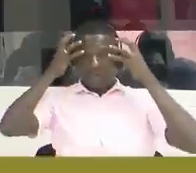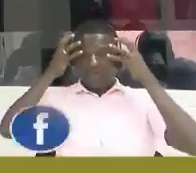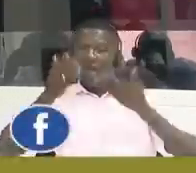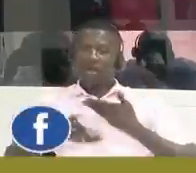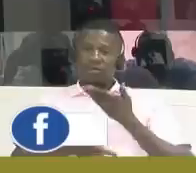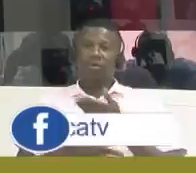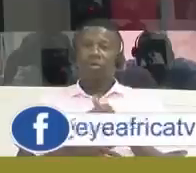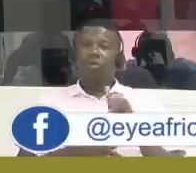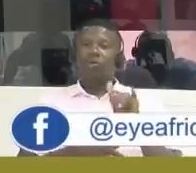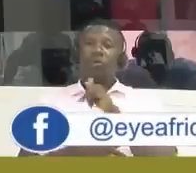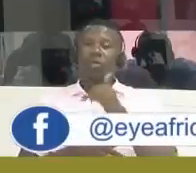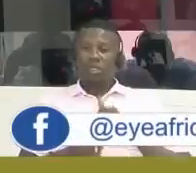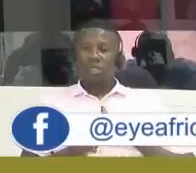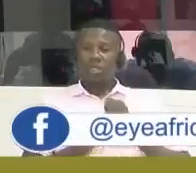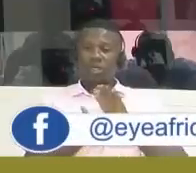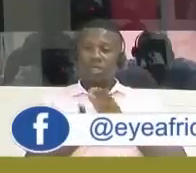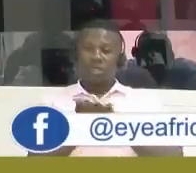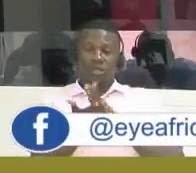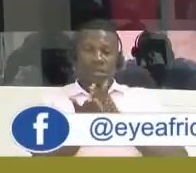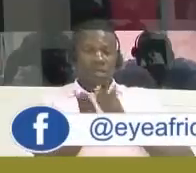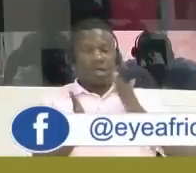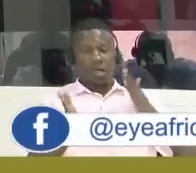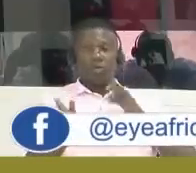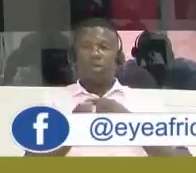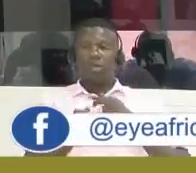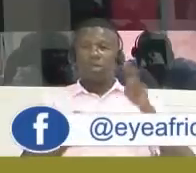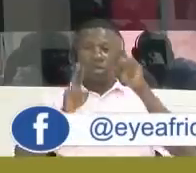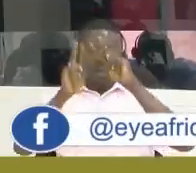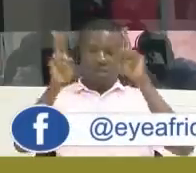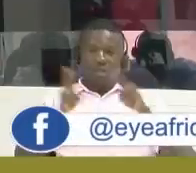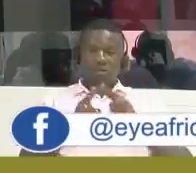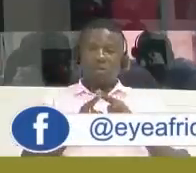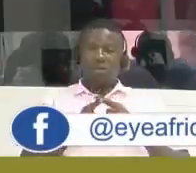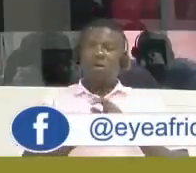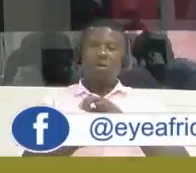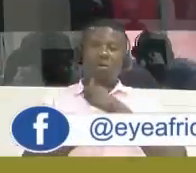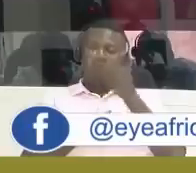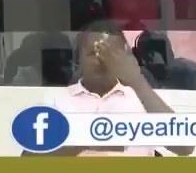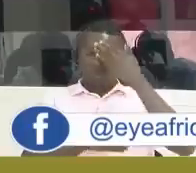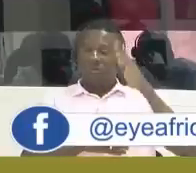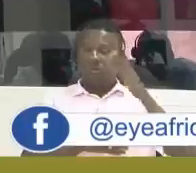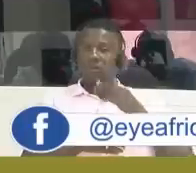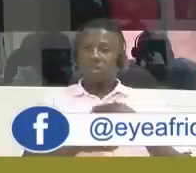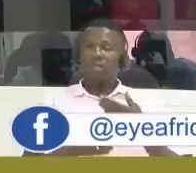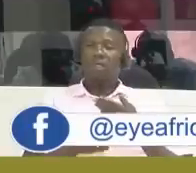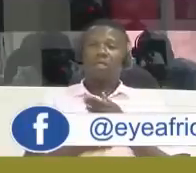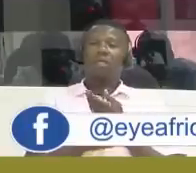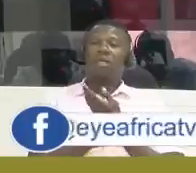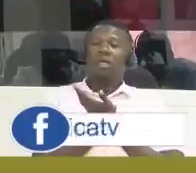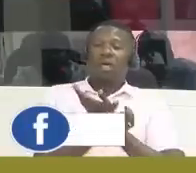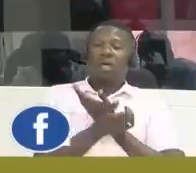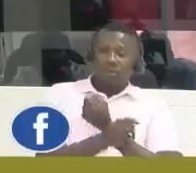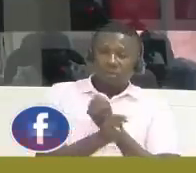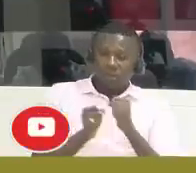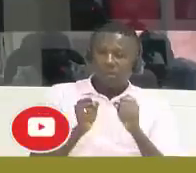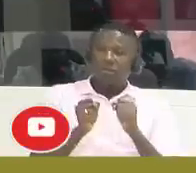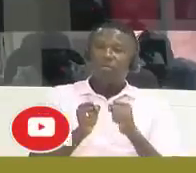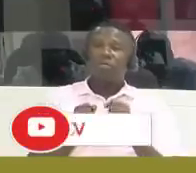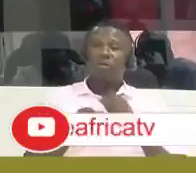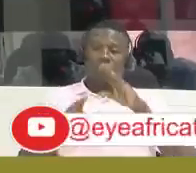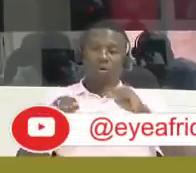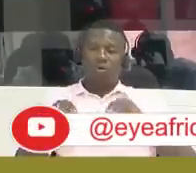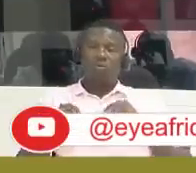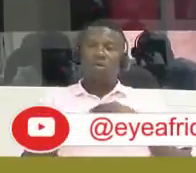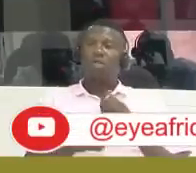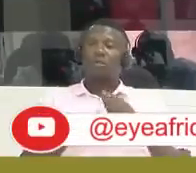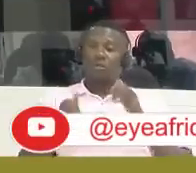which is in line with international code of conduct in relief operation and in conformity with Geneva